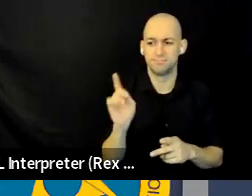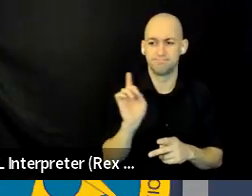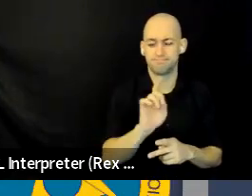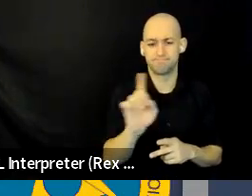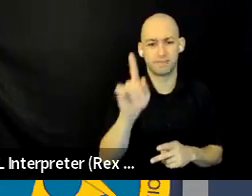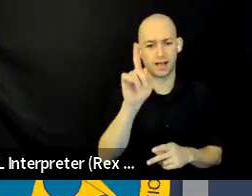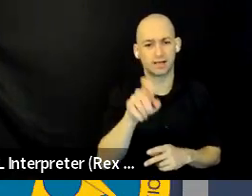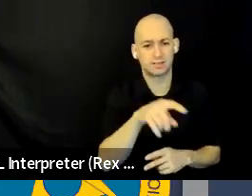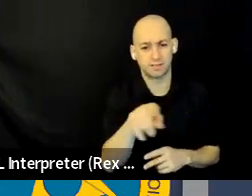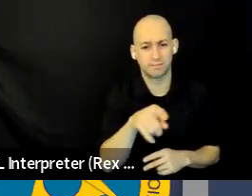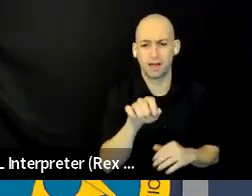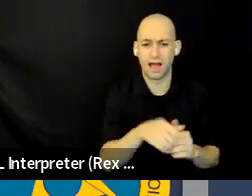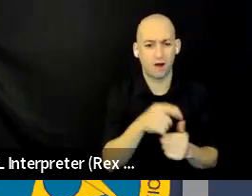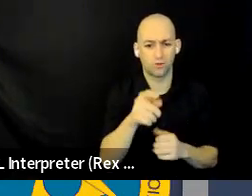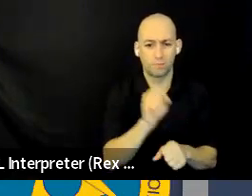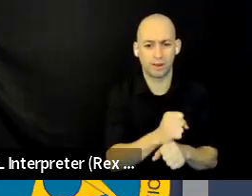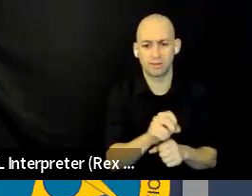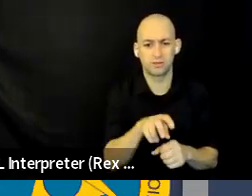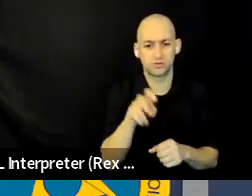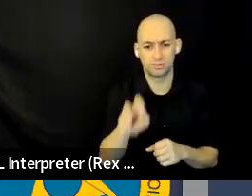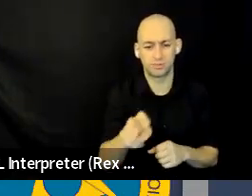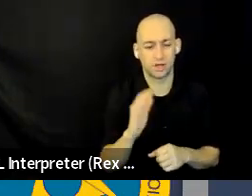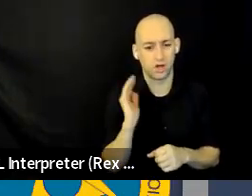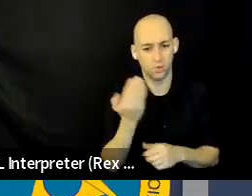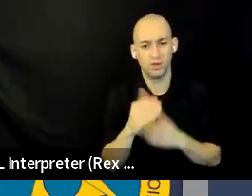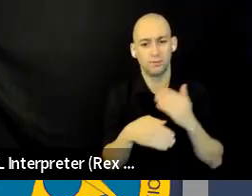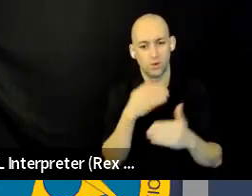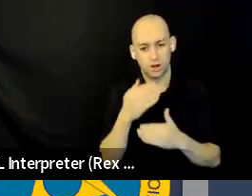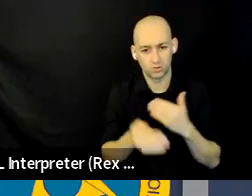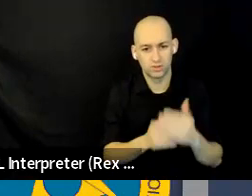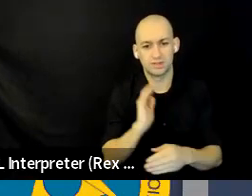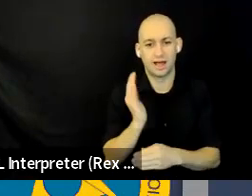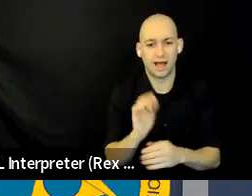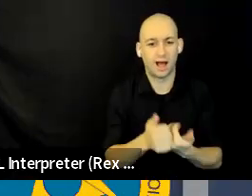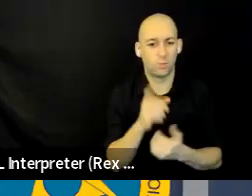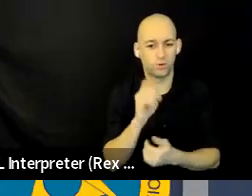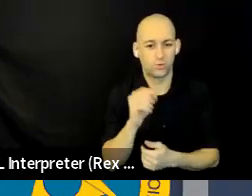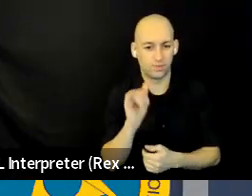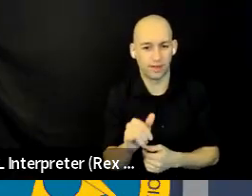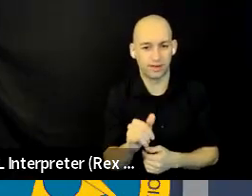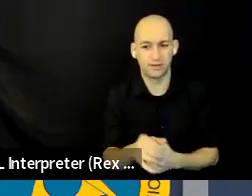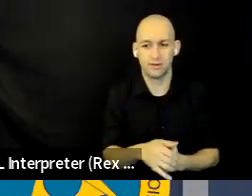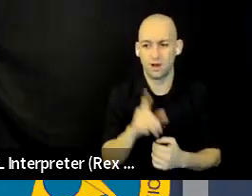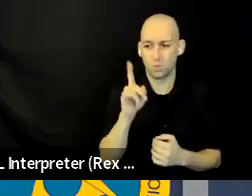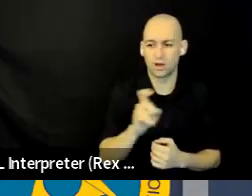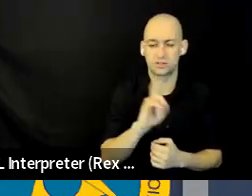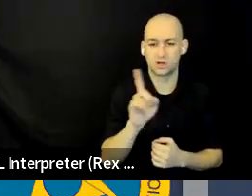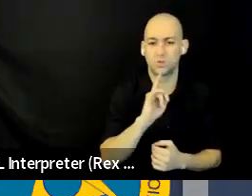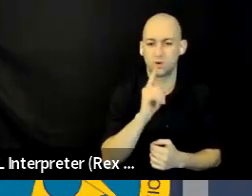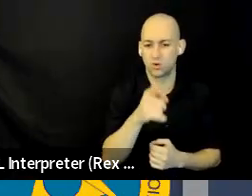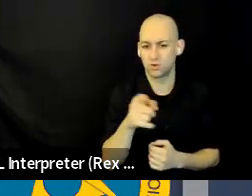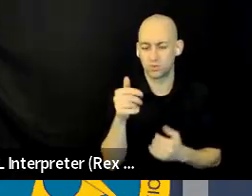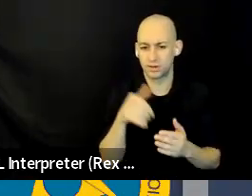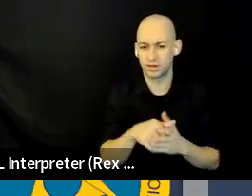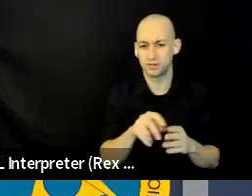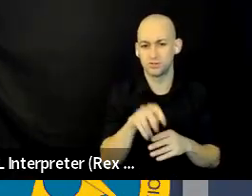trips? We've progressed in how we do that over time. At the start of my career, we asked you, where did you begin your trip and where did you end your trip? Right. And so